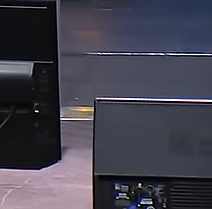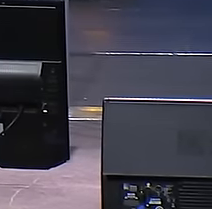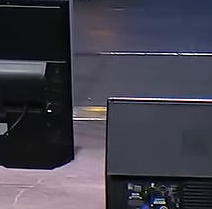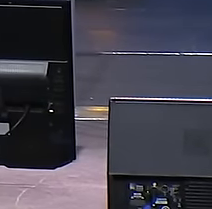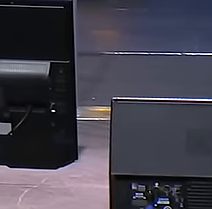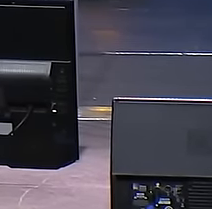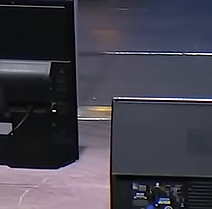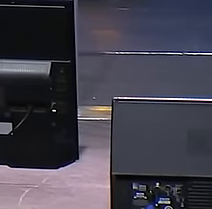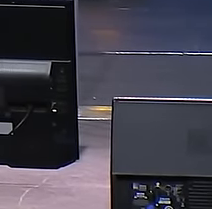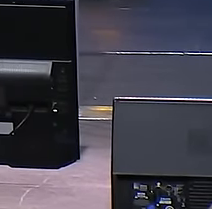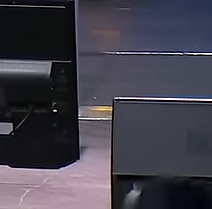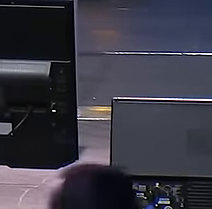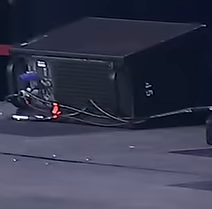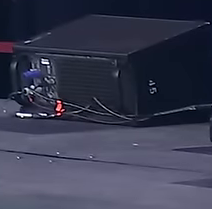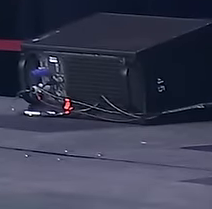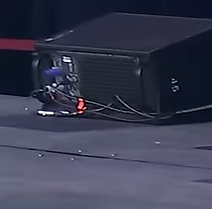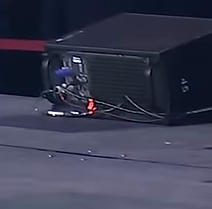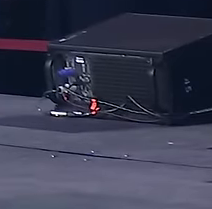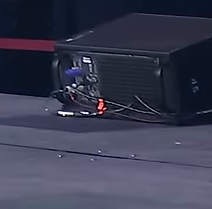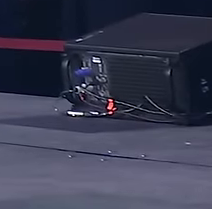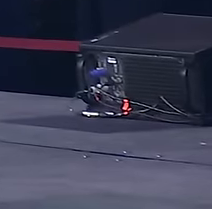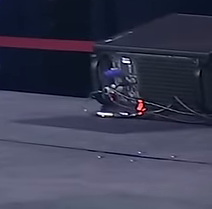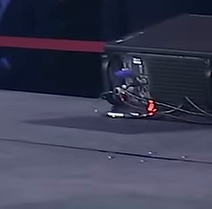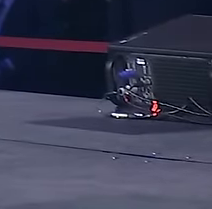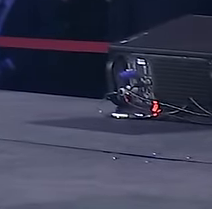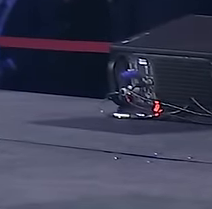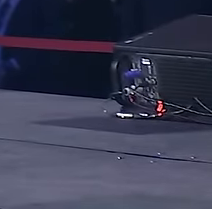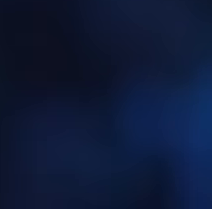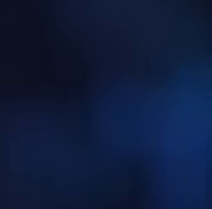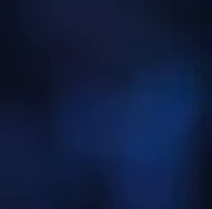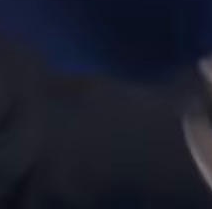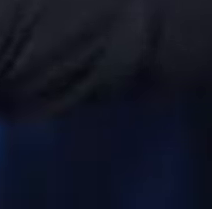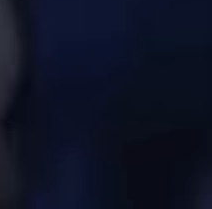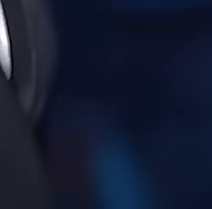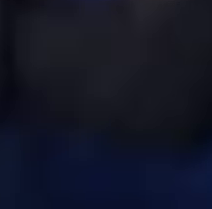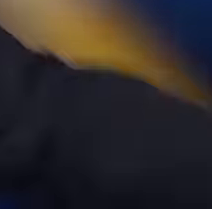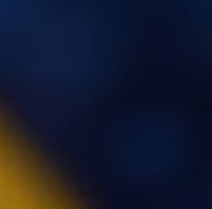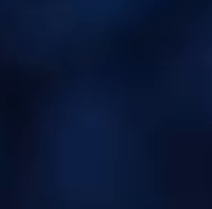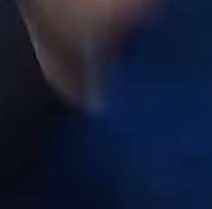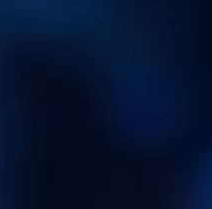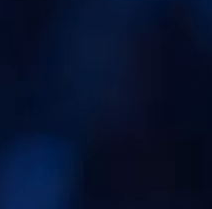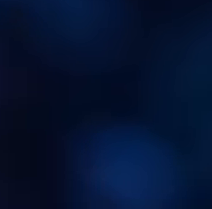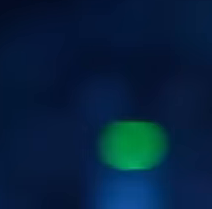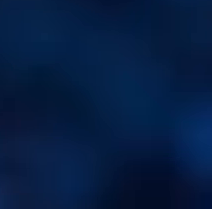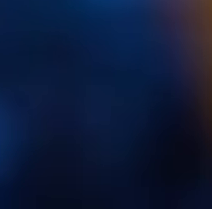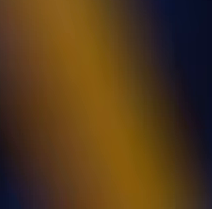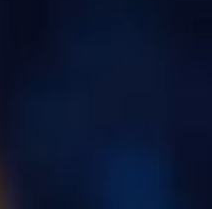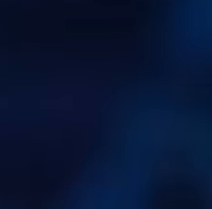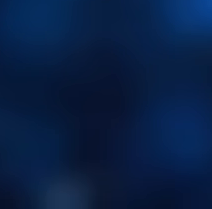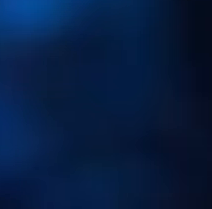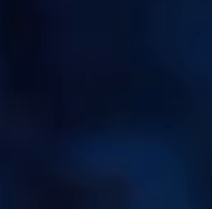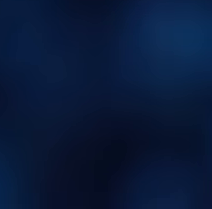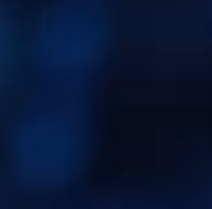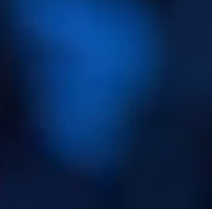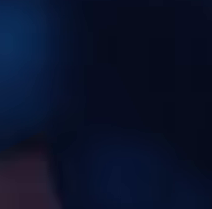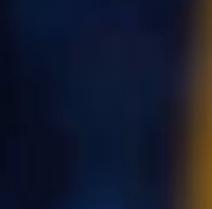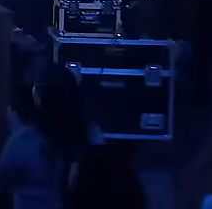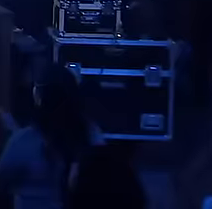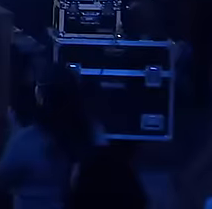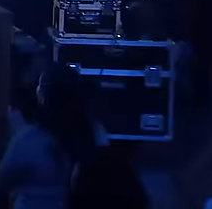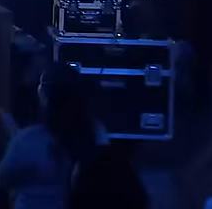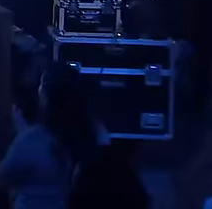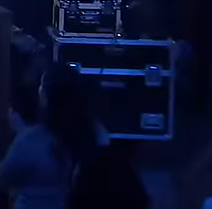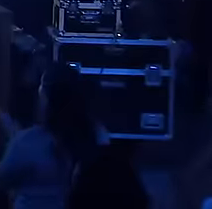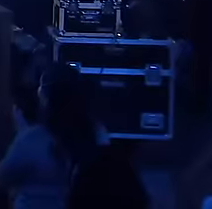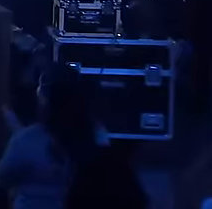te bendiga. God bless you. Yo no vengo para eso. I didn't come here yo for vengo that. A alabar al Rey de los Reyes. I came to praise the King of Kings. Yo vengo